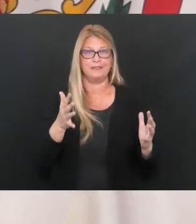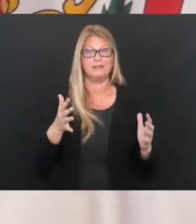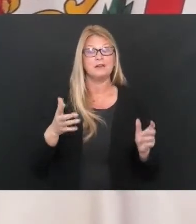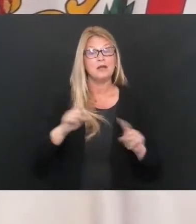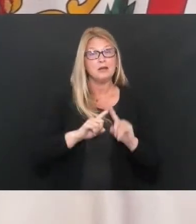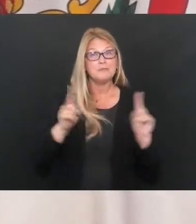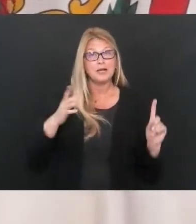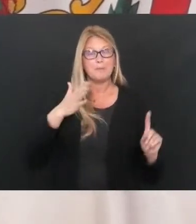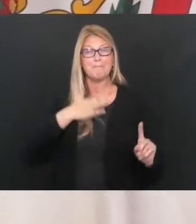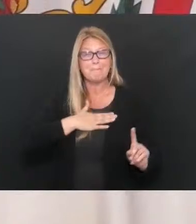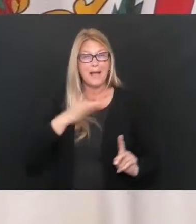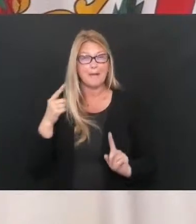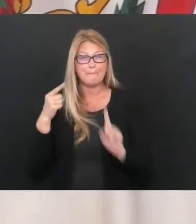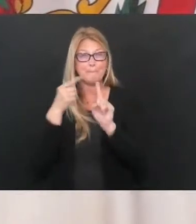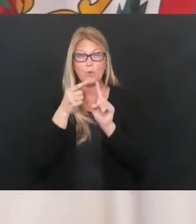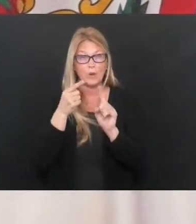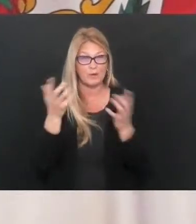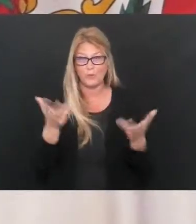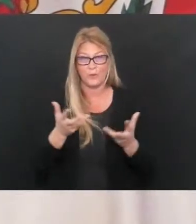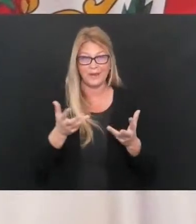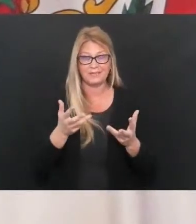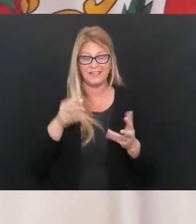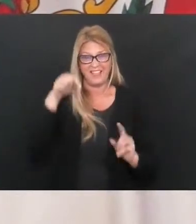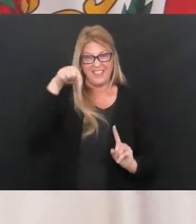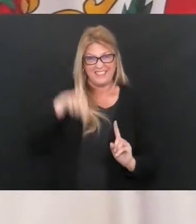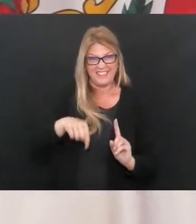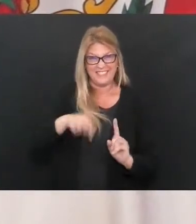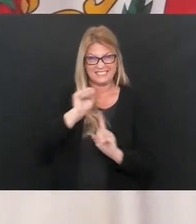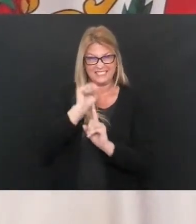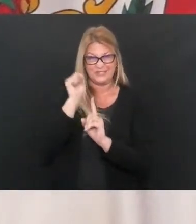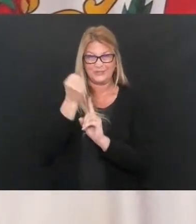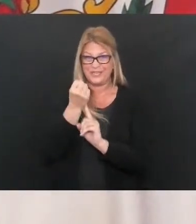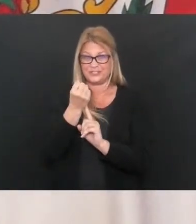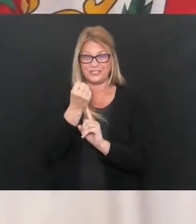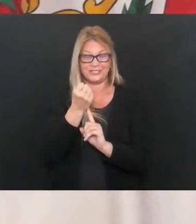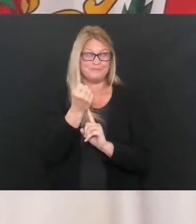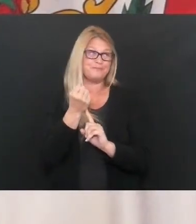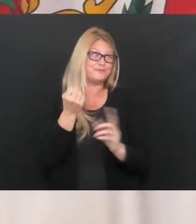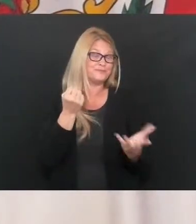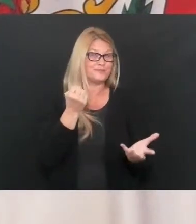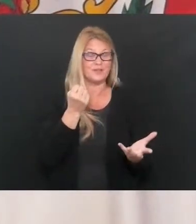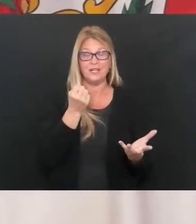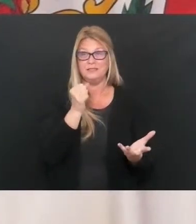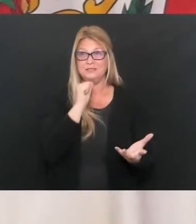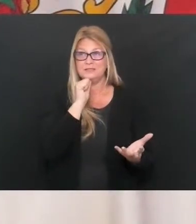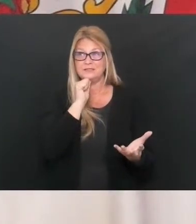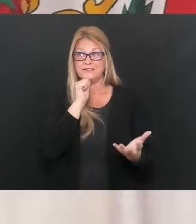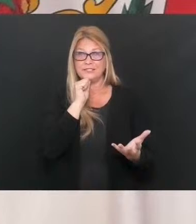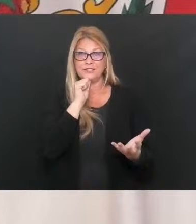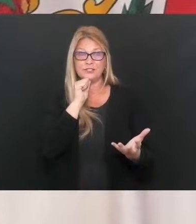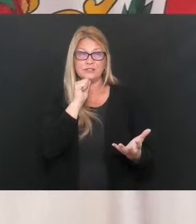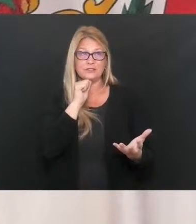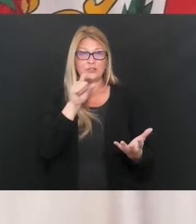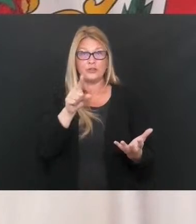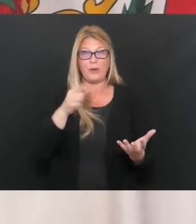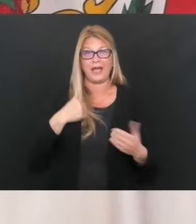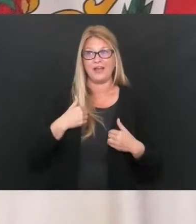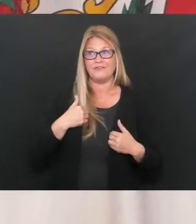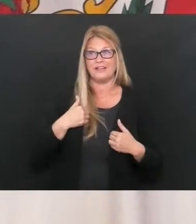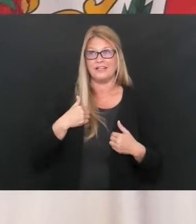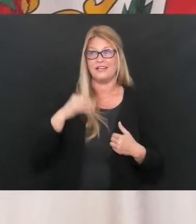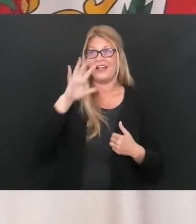my very point is, this is not a situation, Charles, to where you've got a $500